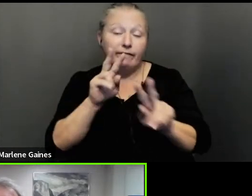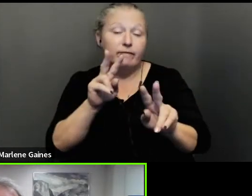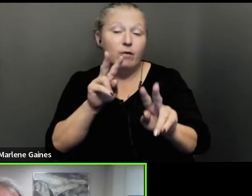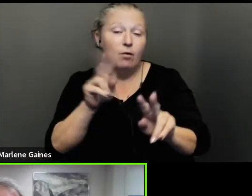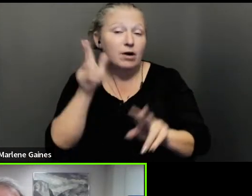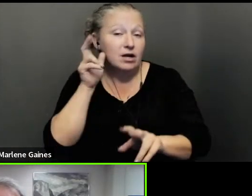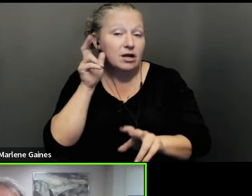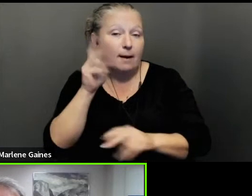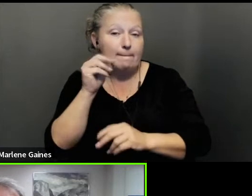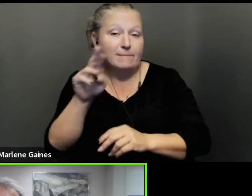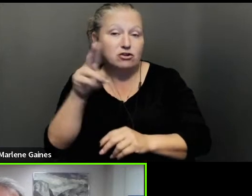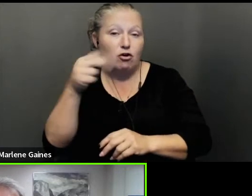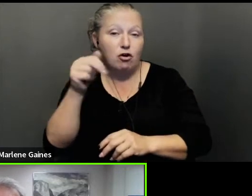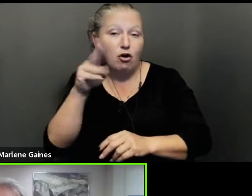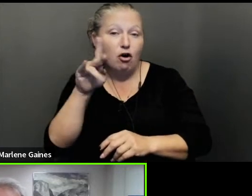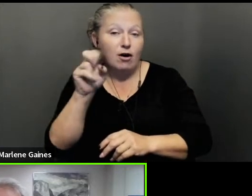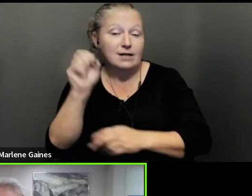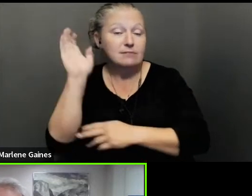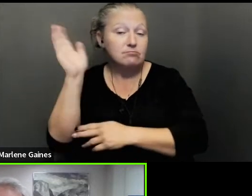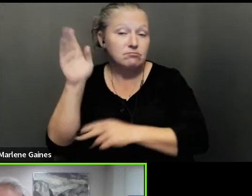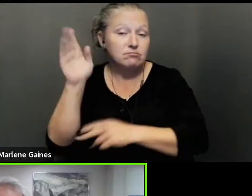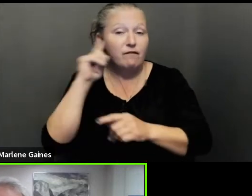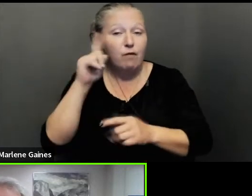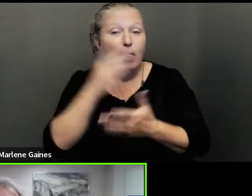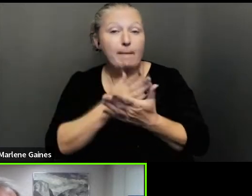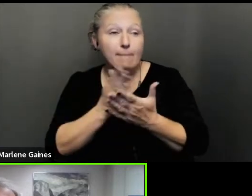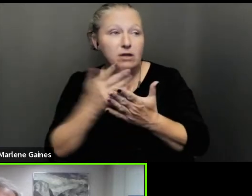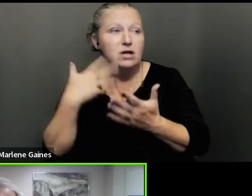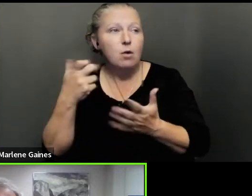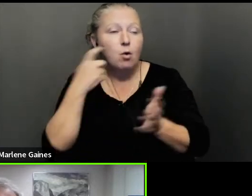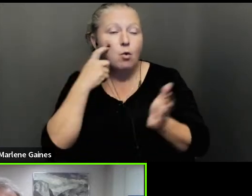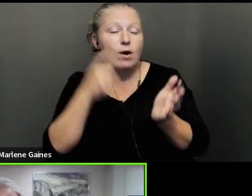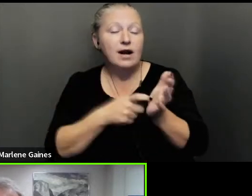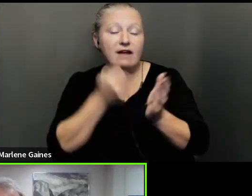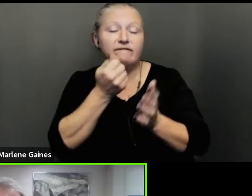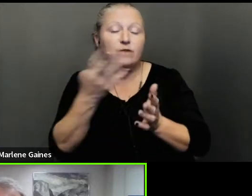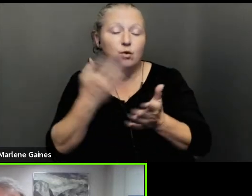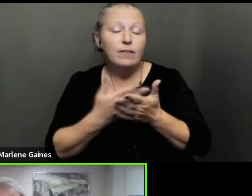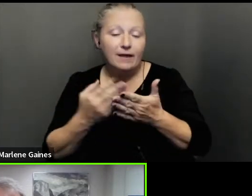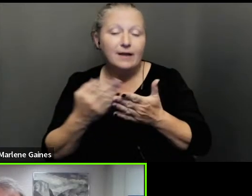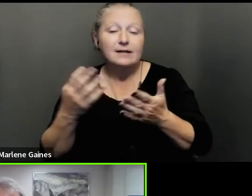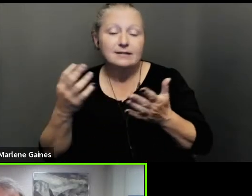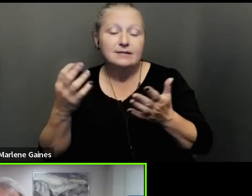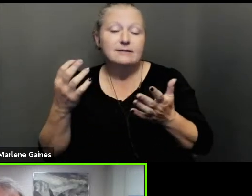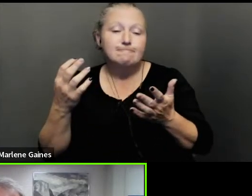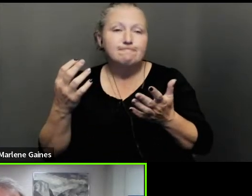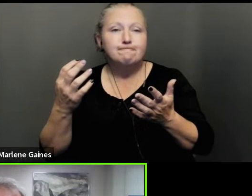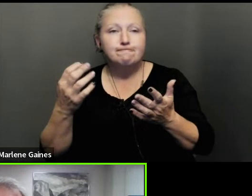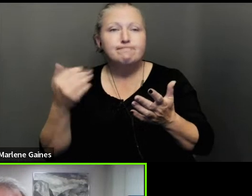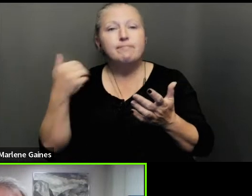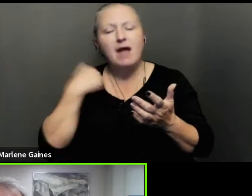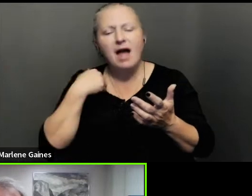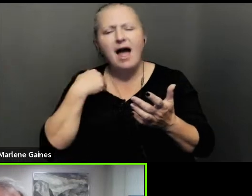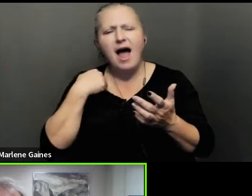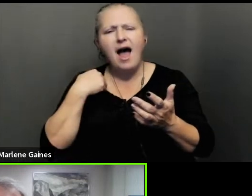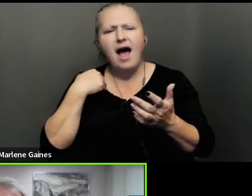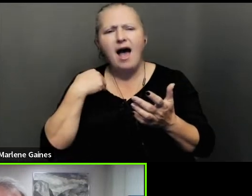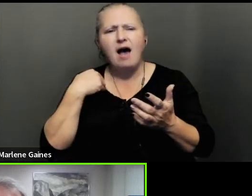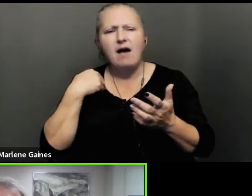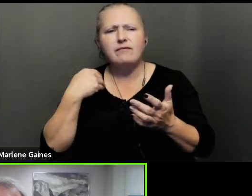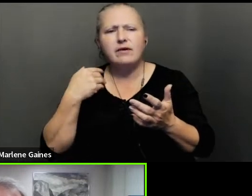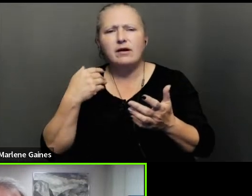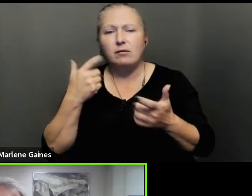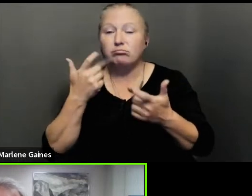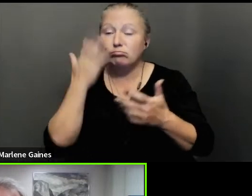Mr. Hawkins' presentation on the budget. Just want to recognize a few things. You know, we have a pretty sizable ending